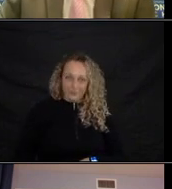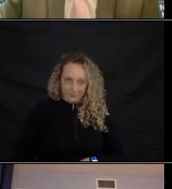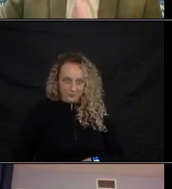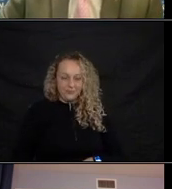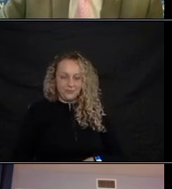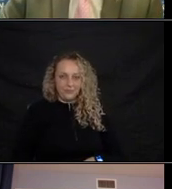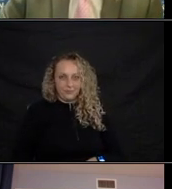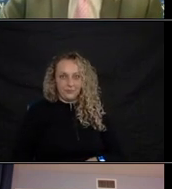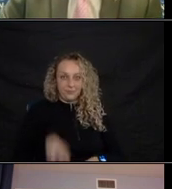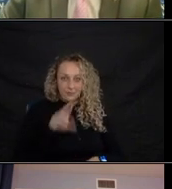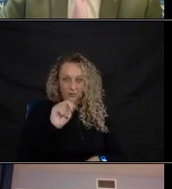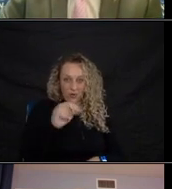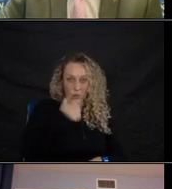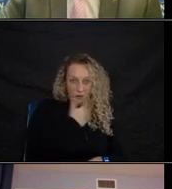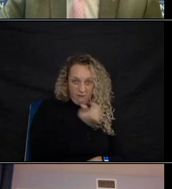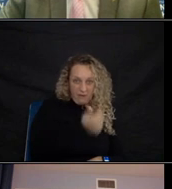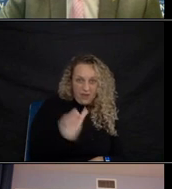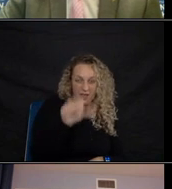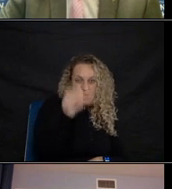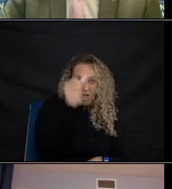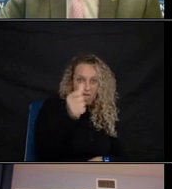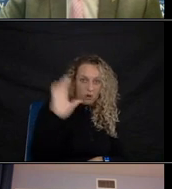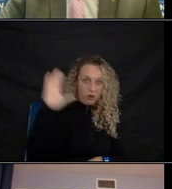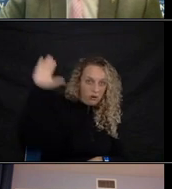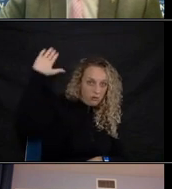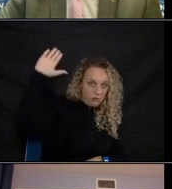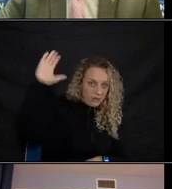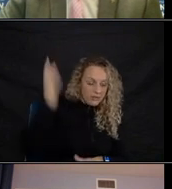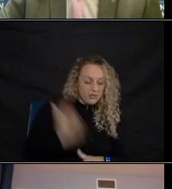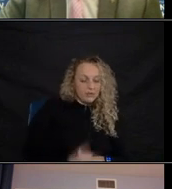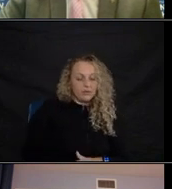All right. And John, do we have anyone else with their hand raised?